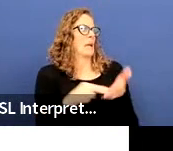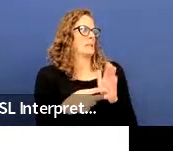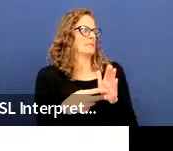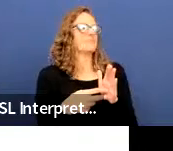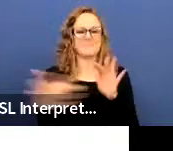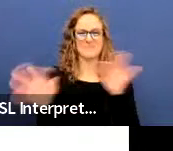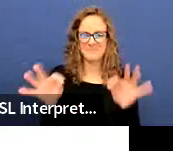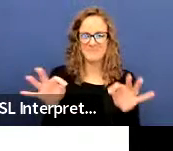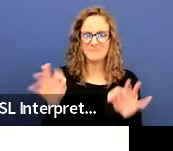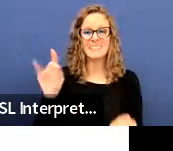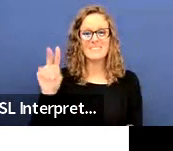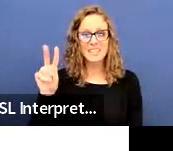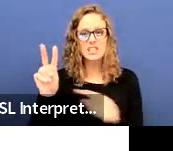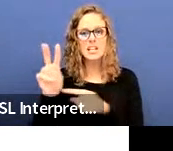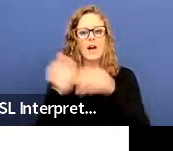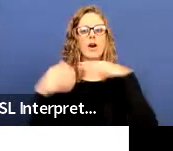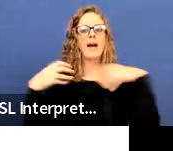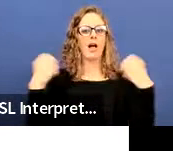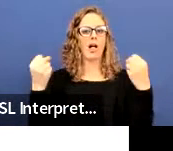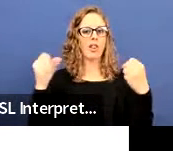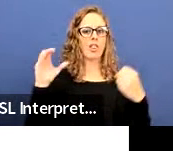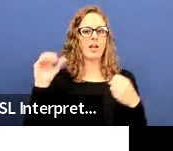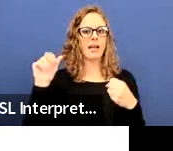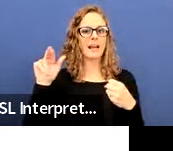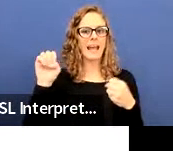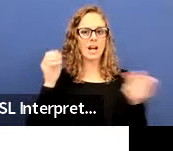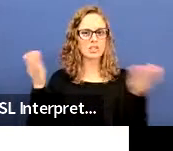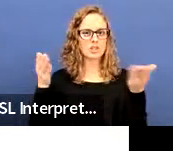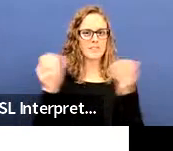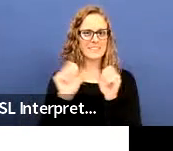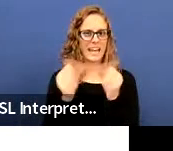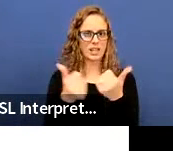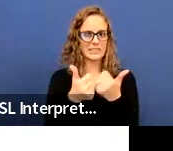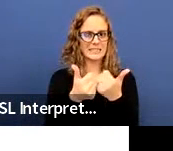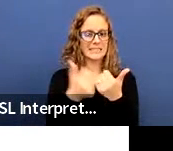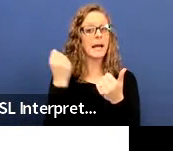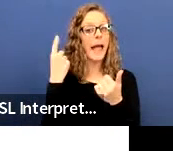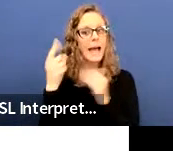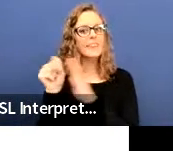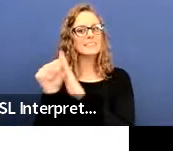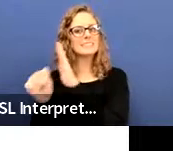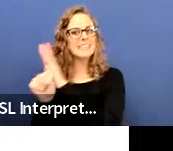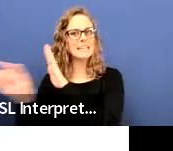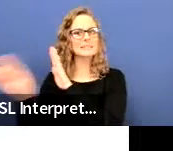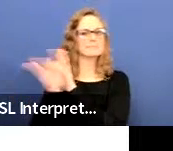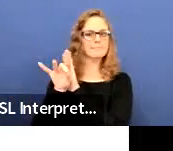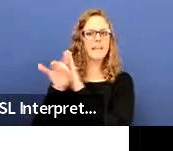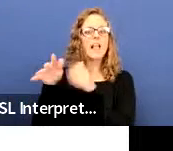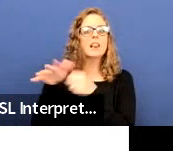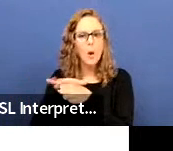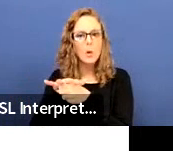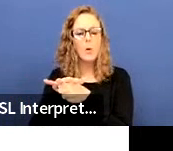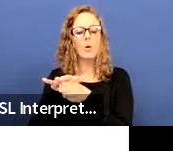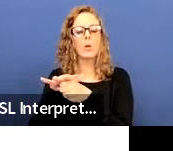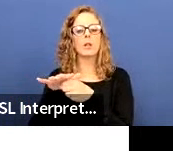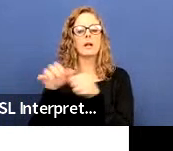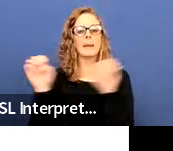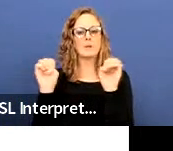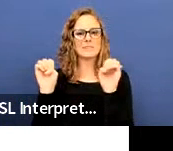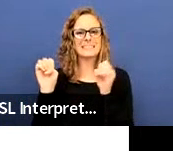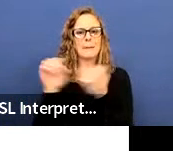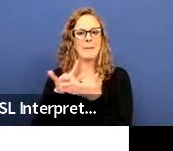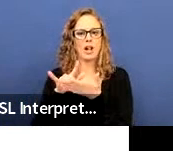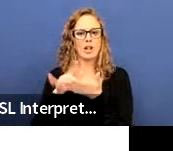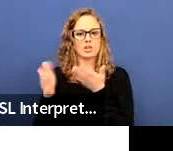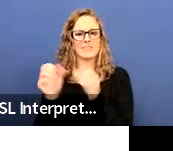So we're a division of the Healthcare Services Agency, but we're also a state designated local emergency medical services